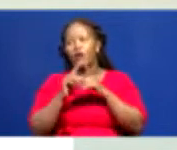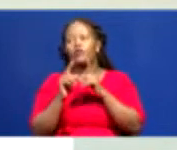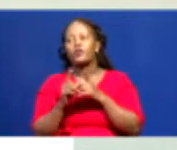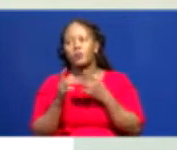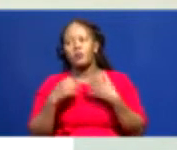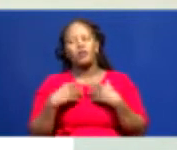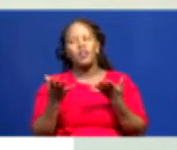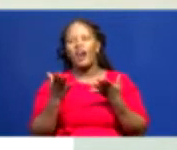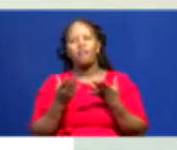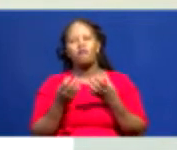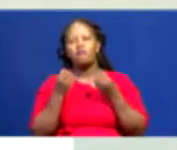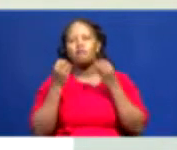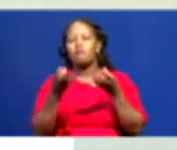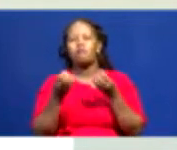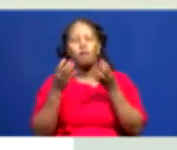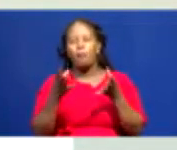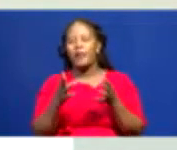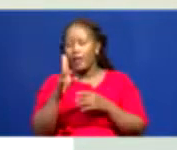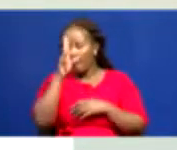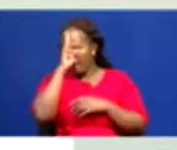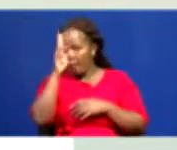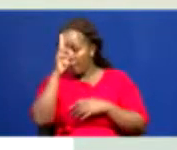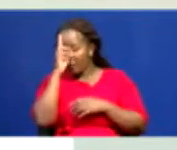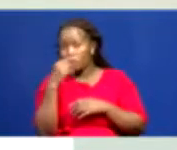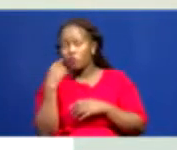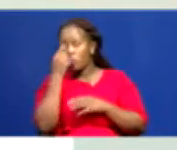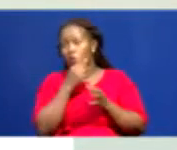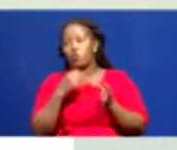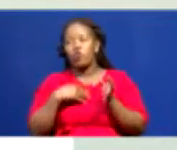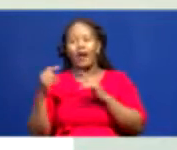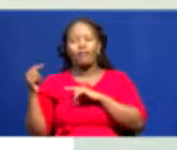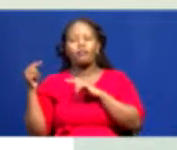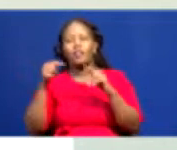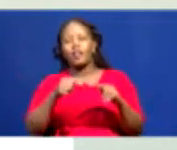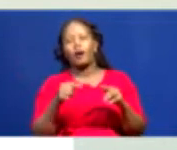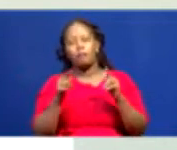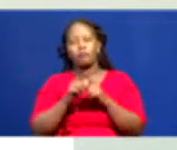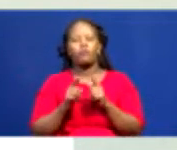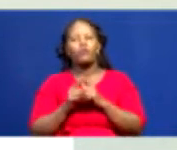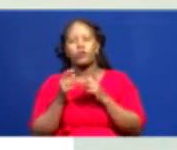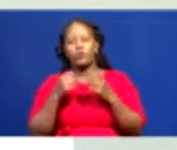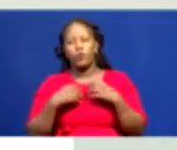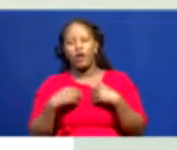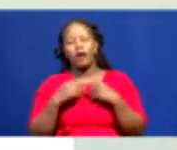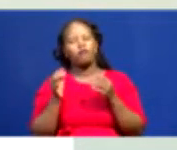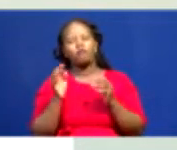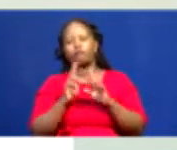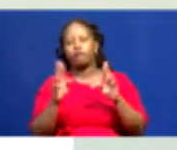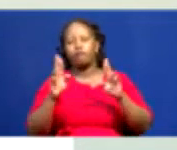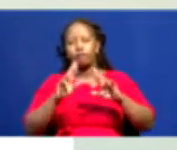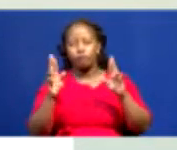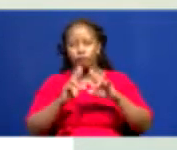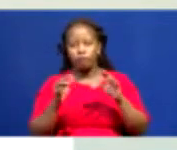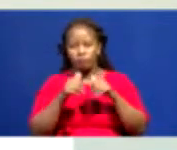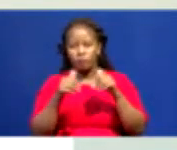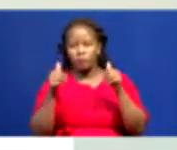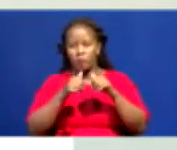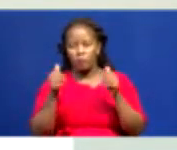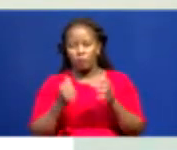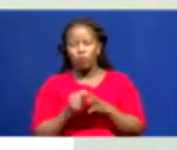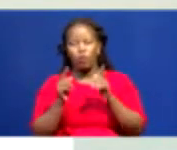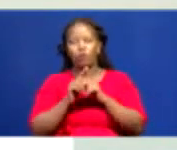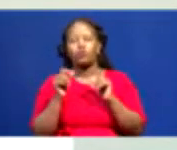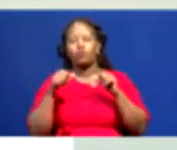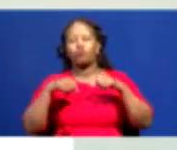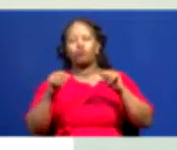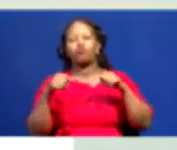there's a large number of police officers who've actually come and held strategic positions in the CBD, but also boda-boda